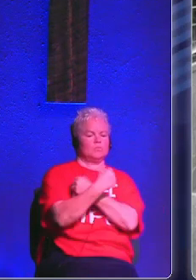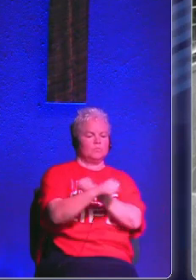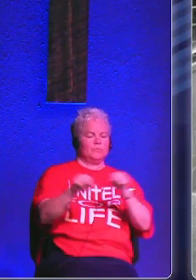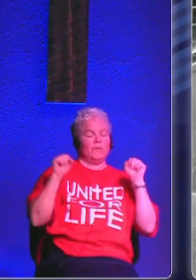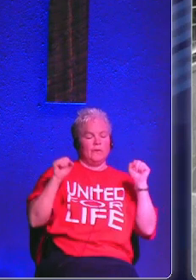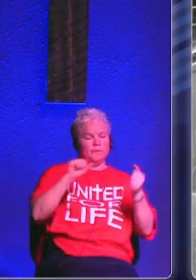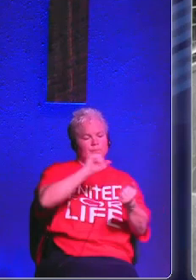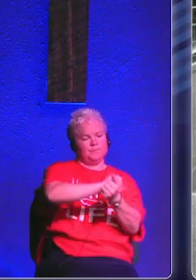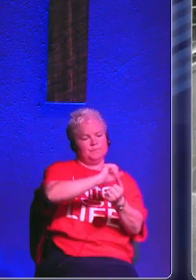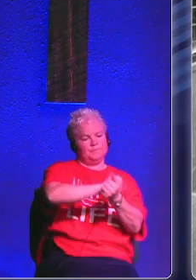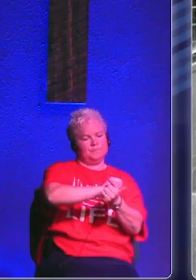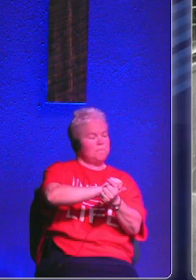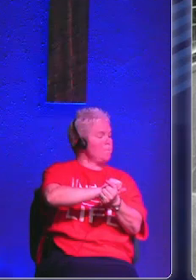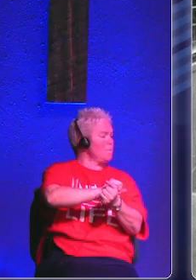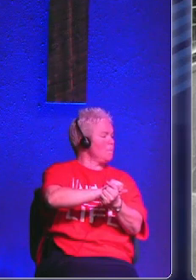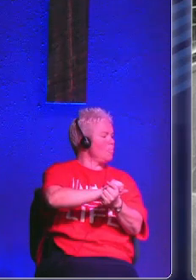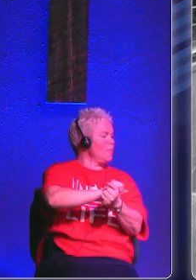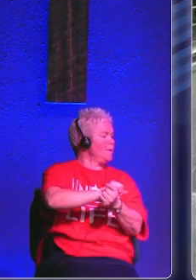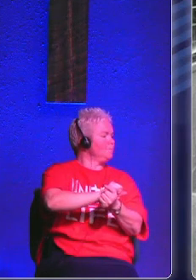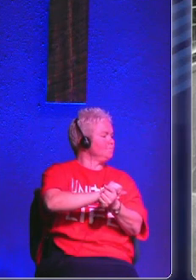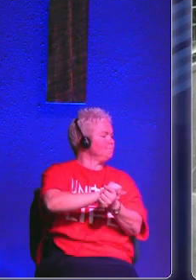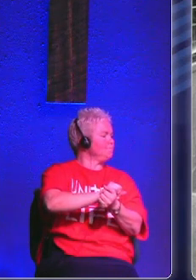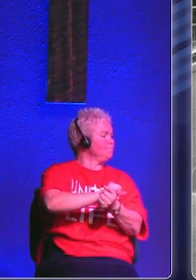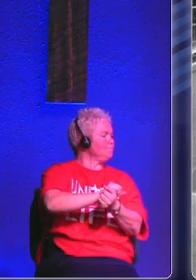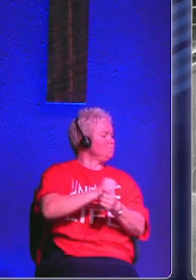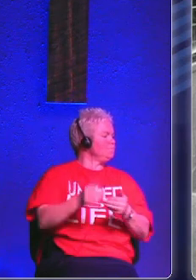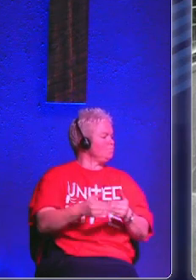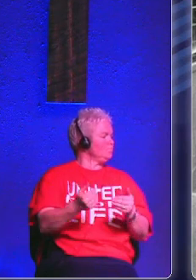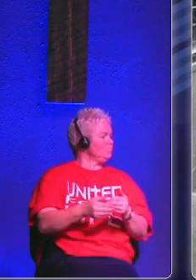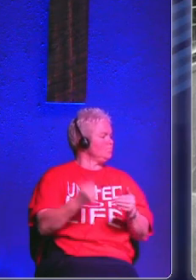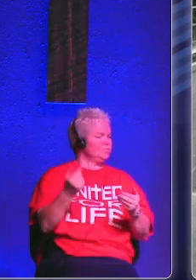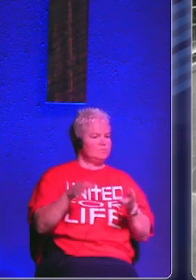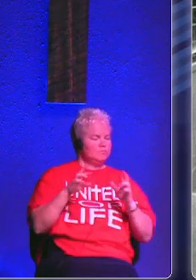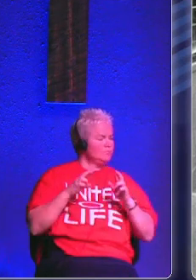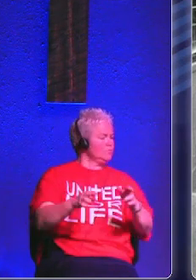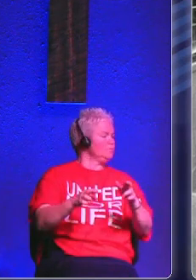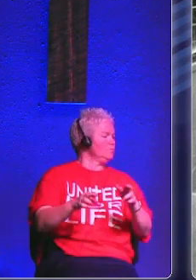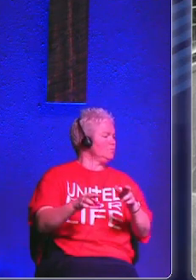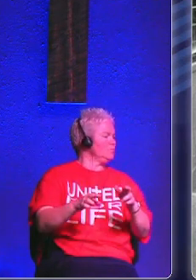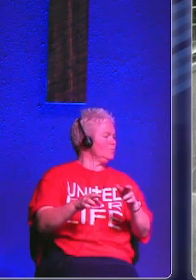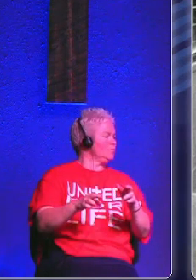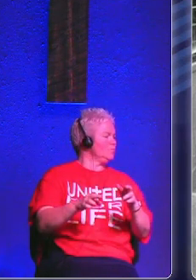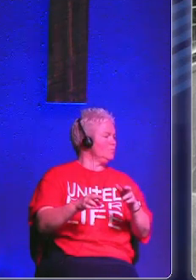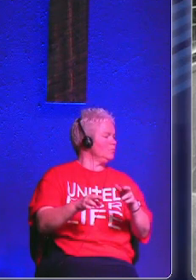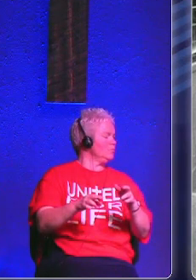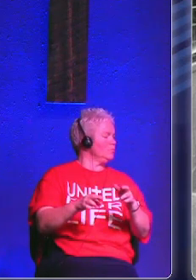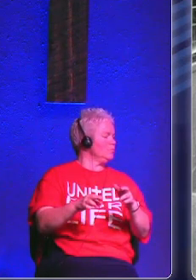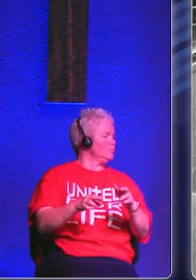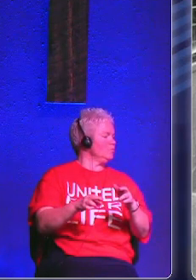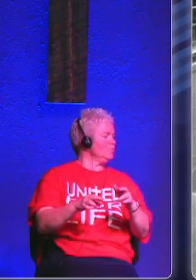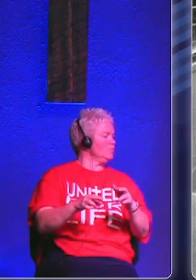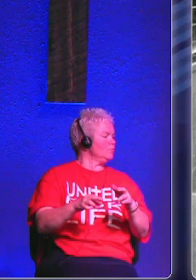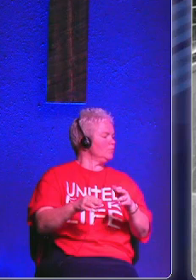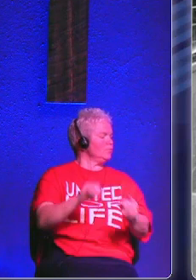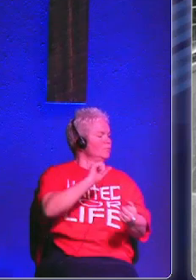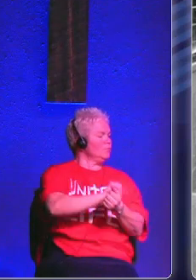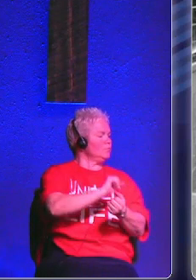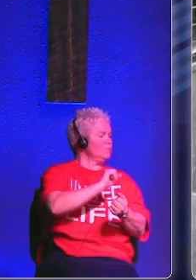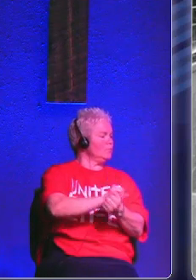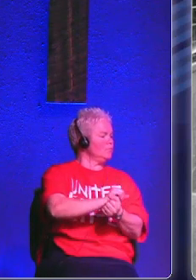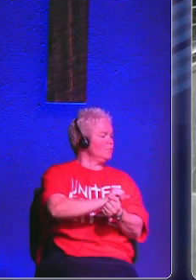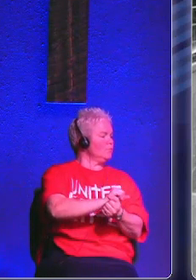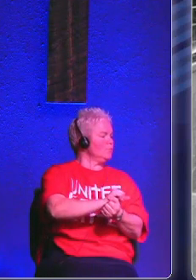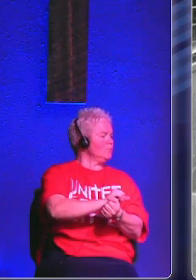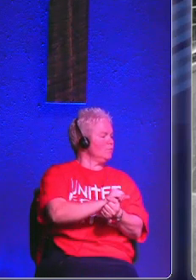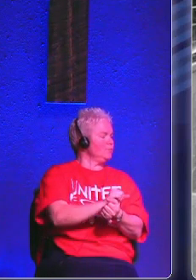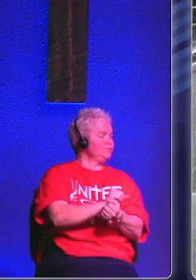save effort. And sometimes we take the easy road because of a lack of initiative, lack